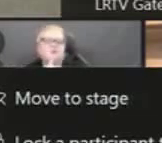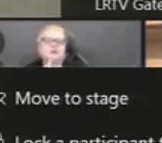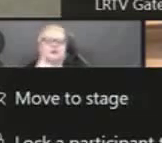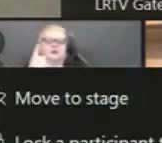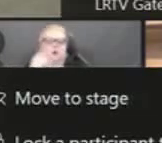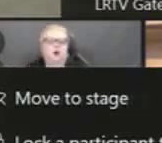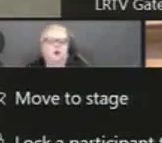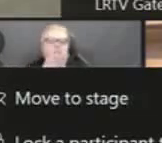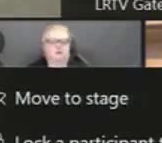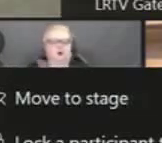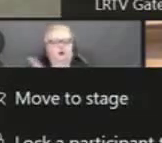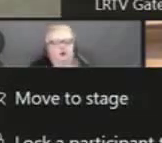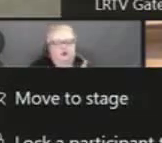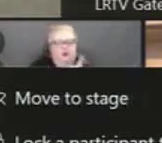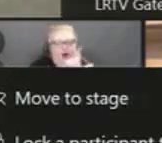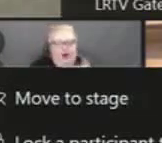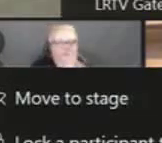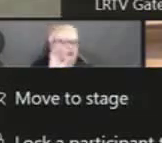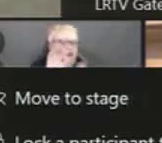left.